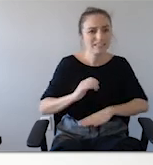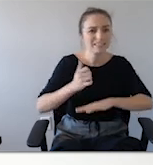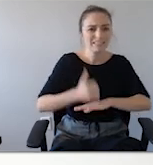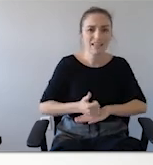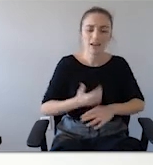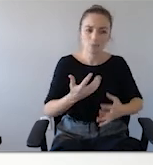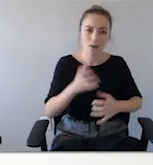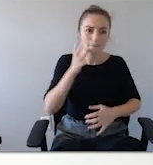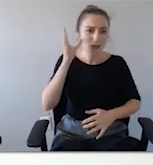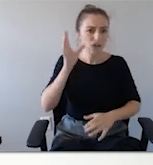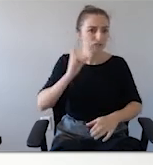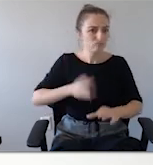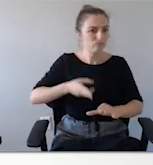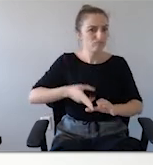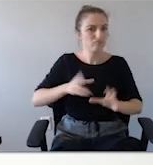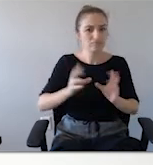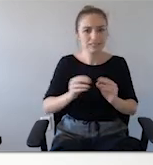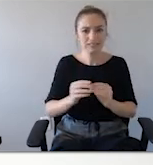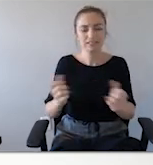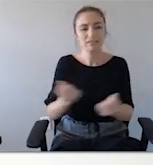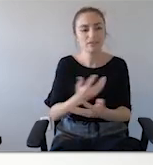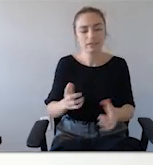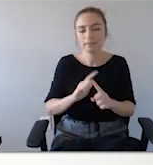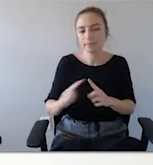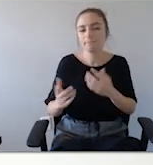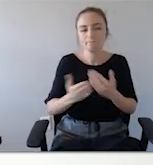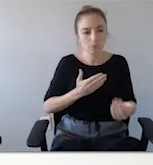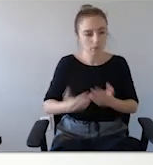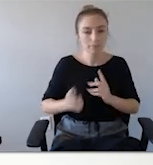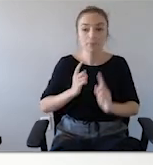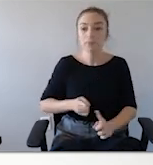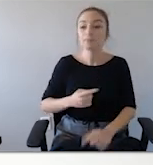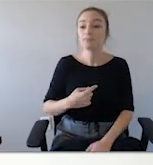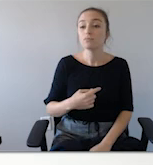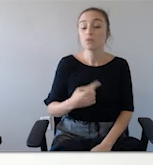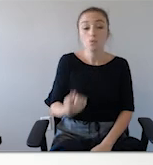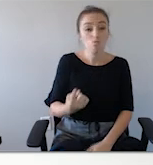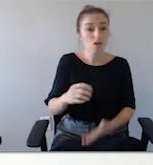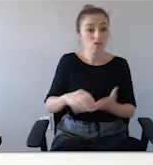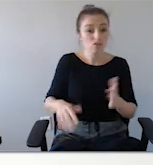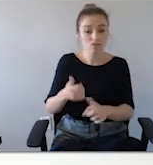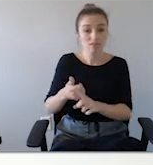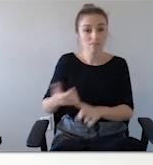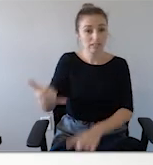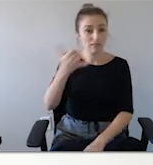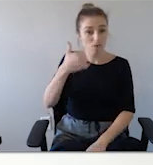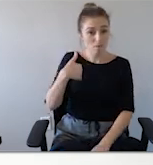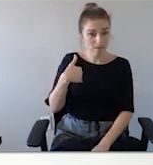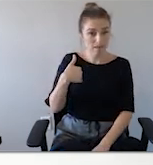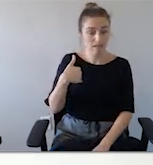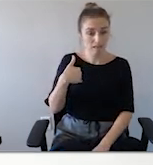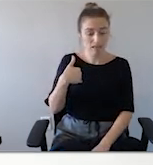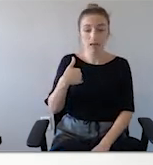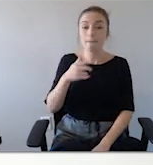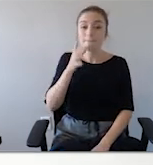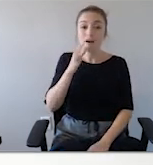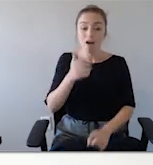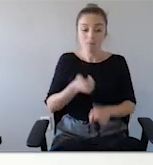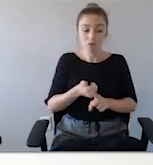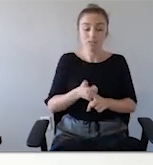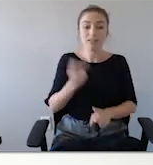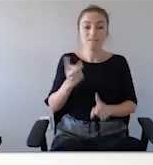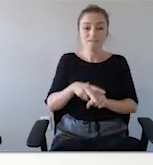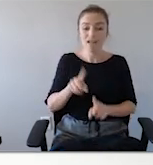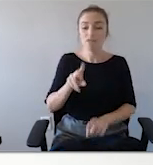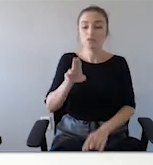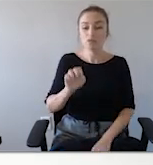But the mom filed due process. The kid was 19. She did not transfer the rights. So she filed due process. The judge kicked